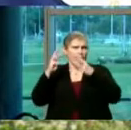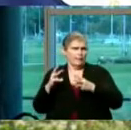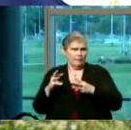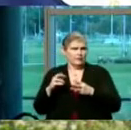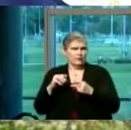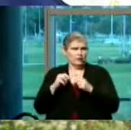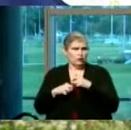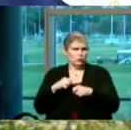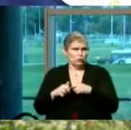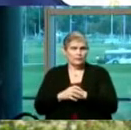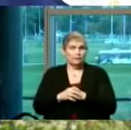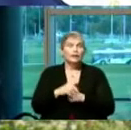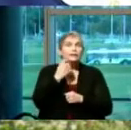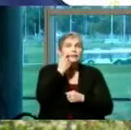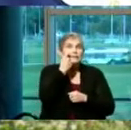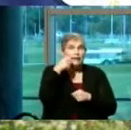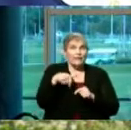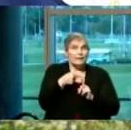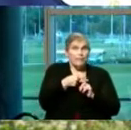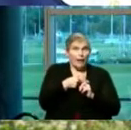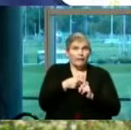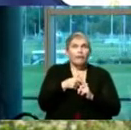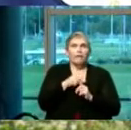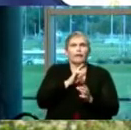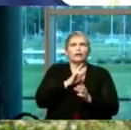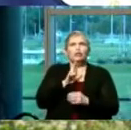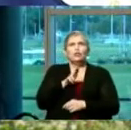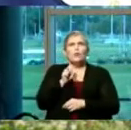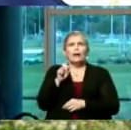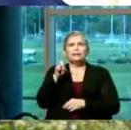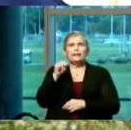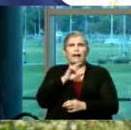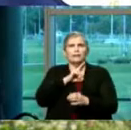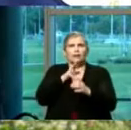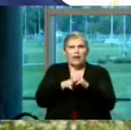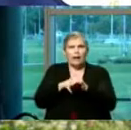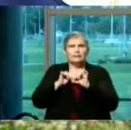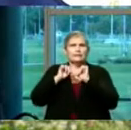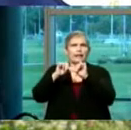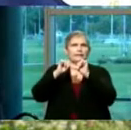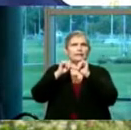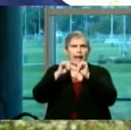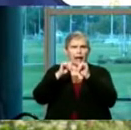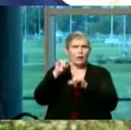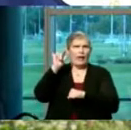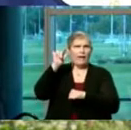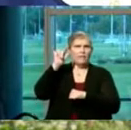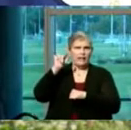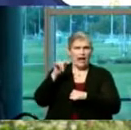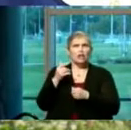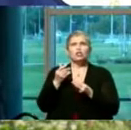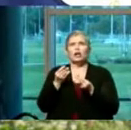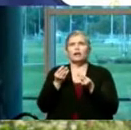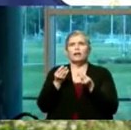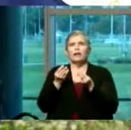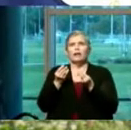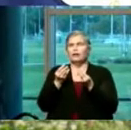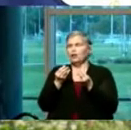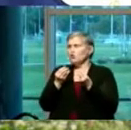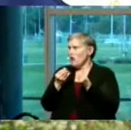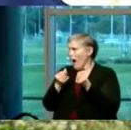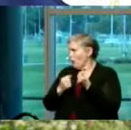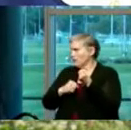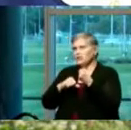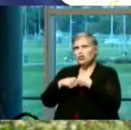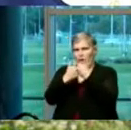this month, USDA joined a government-wide sustainable aviation fuel grand challenge with the target of